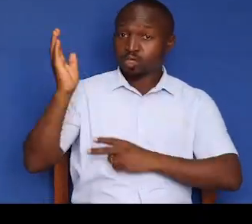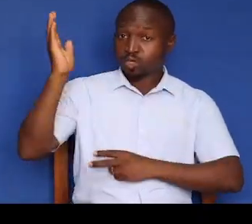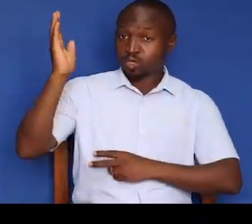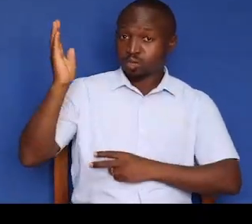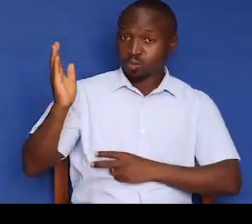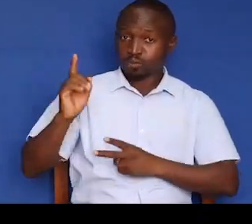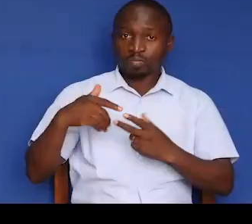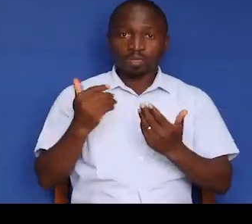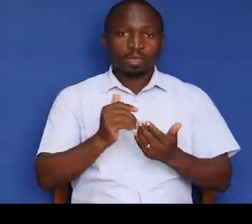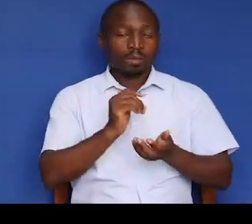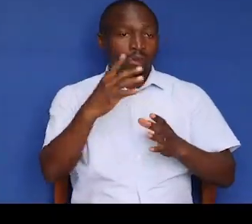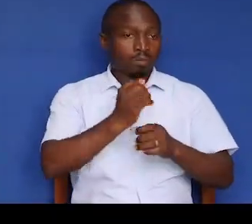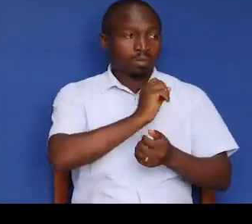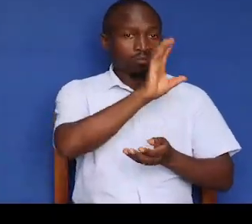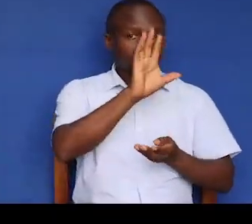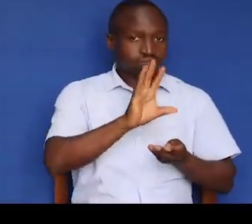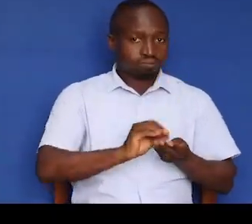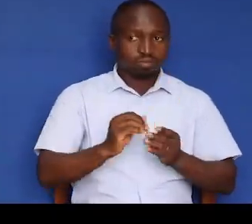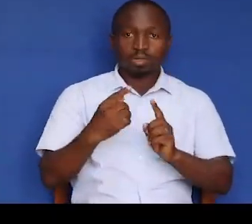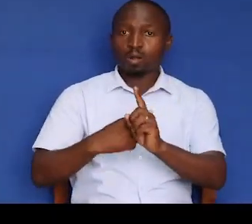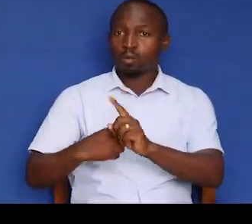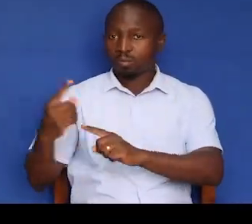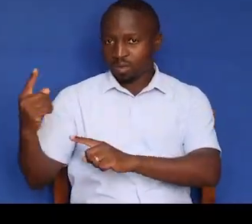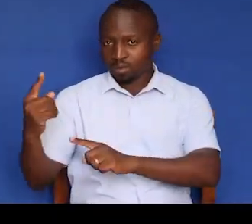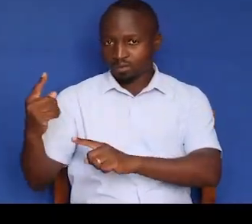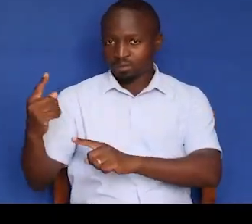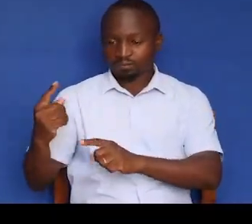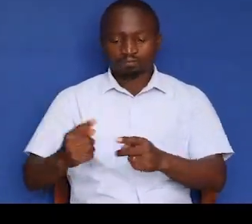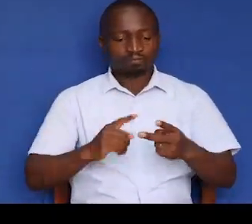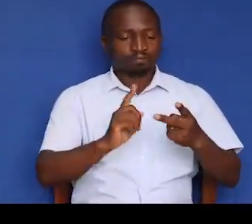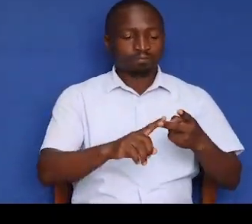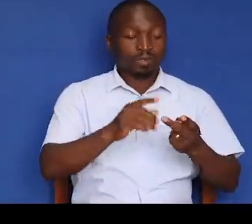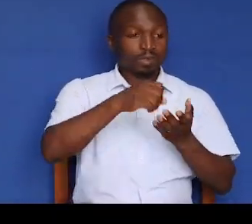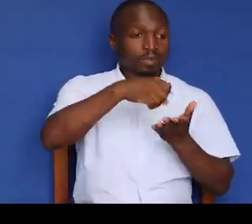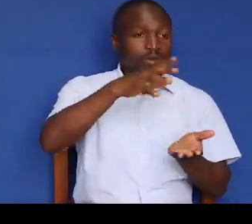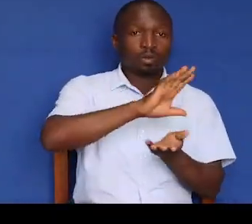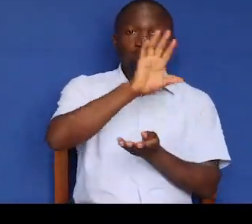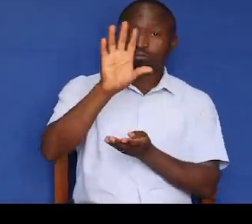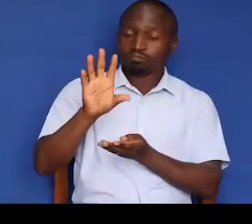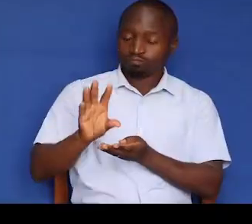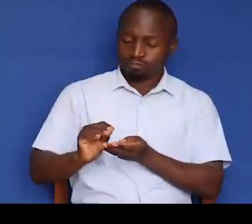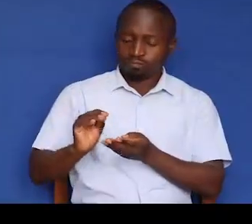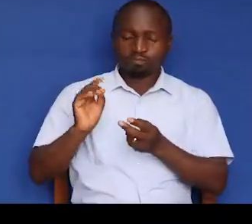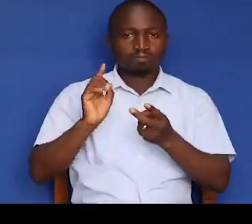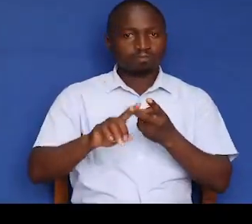revenue 100 from our question is 100, while total cost is